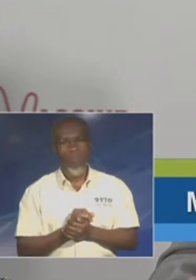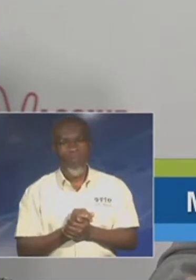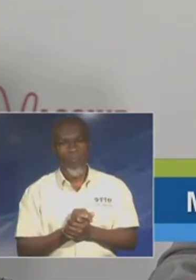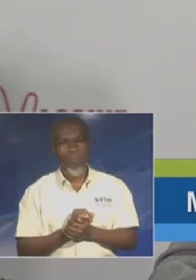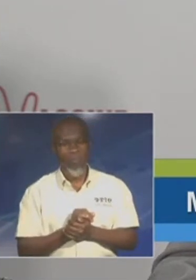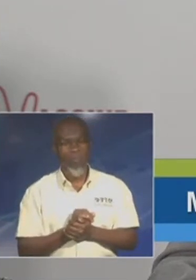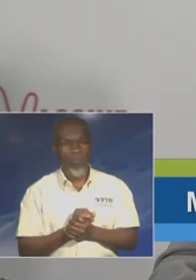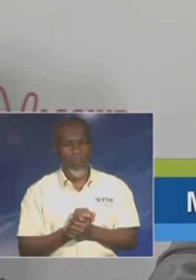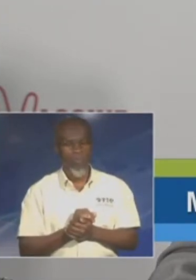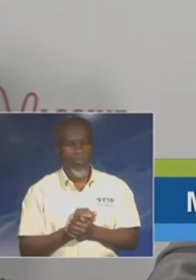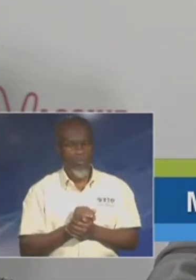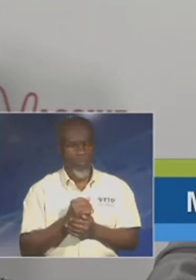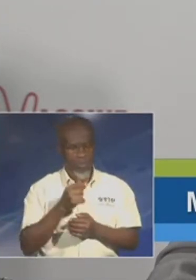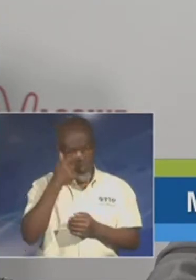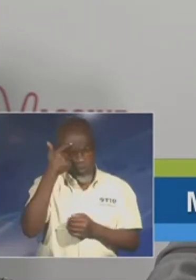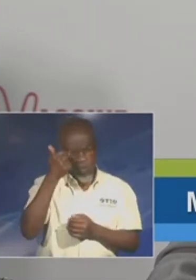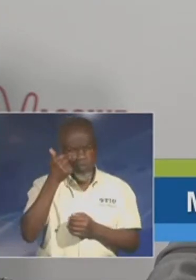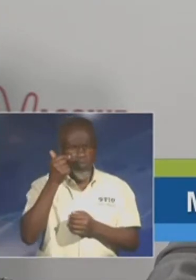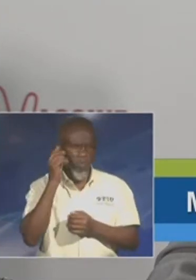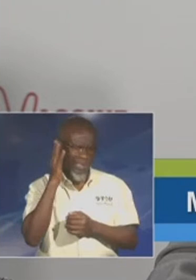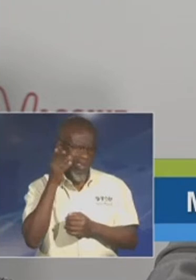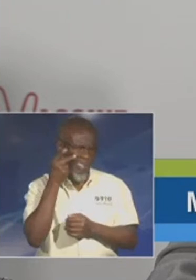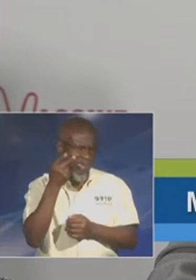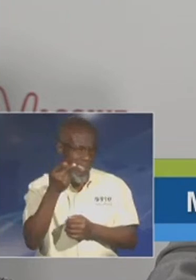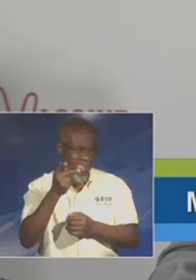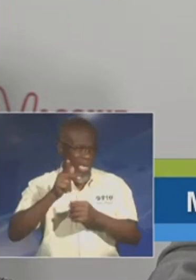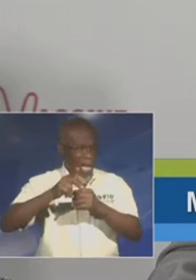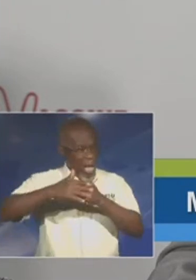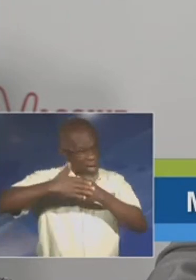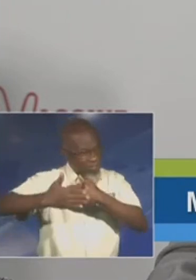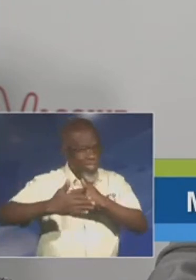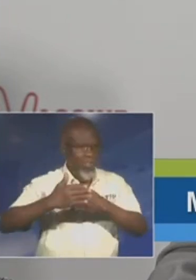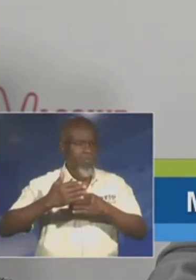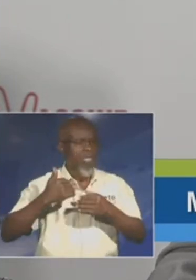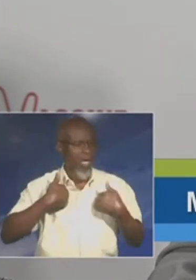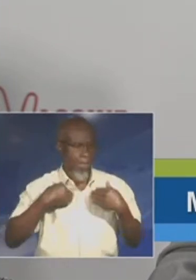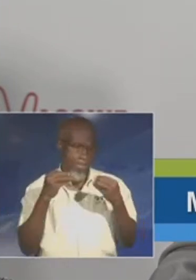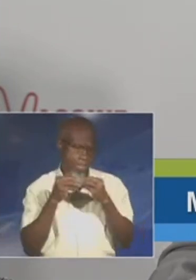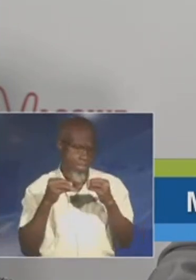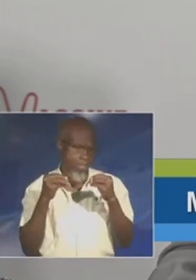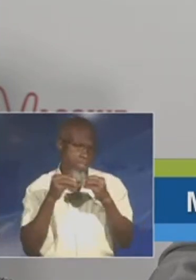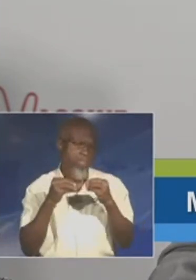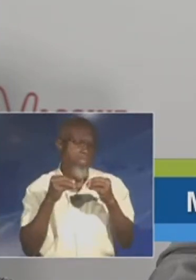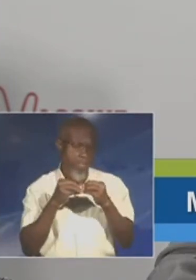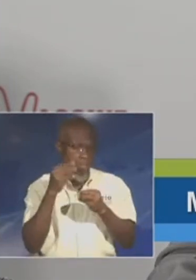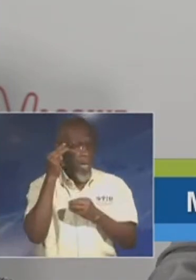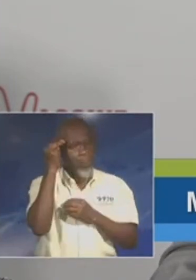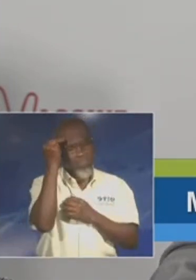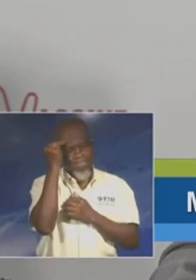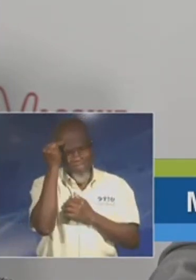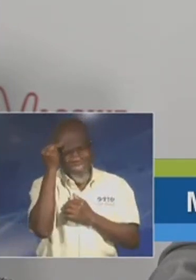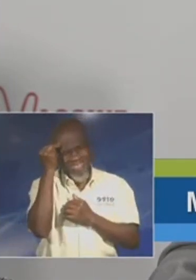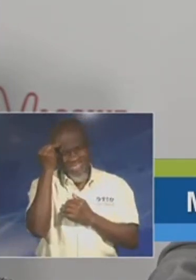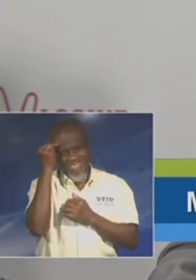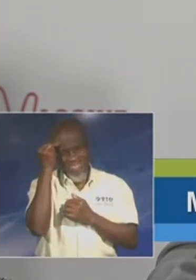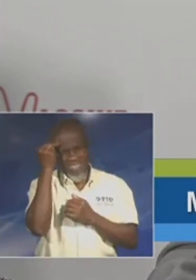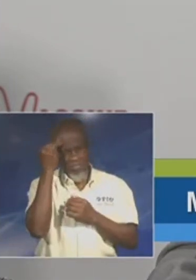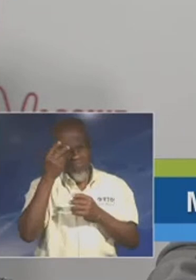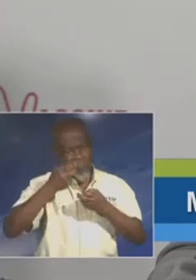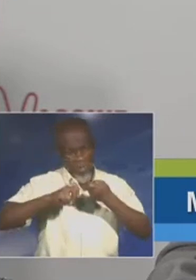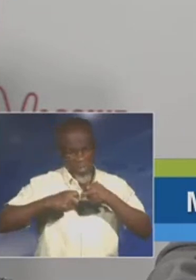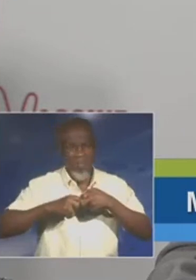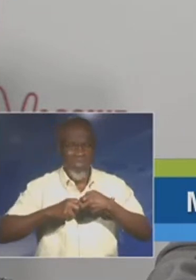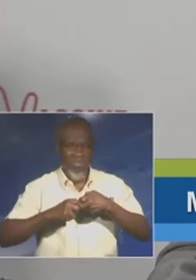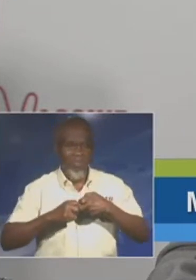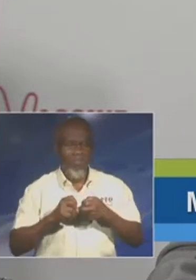mental health issues. The top 4 visited pages, and we need to tell the population this. So